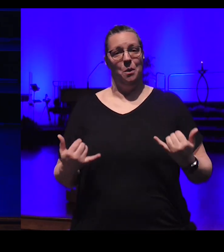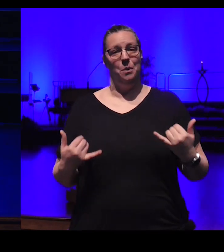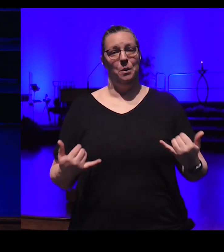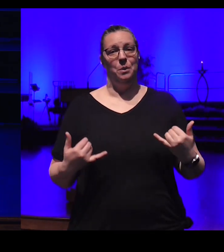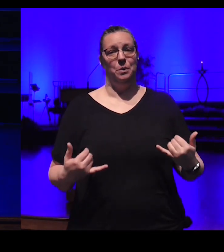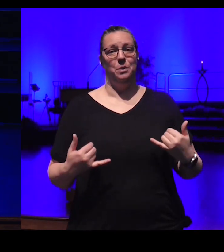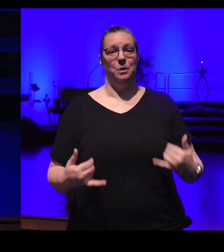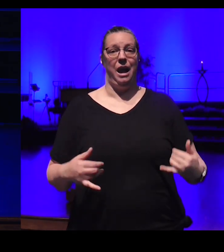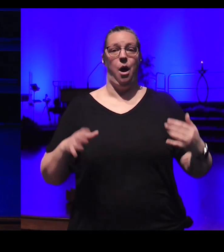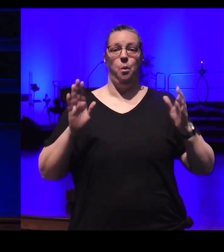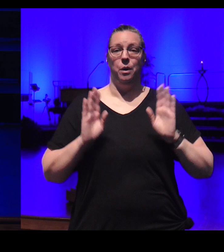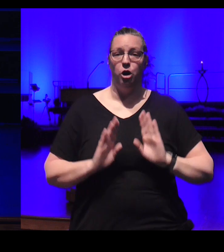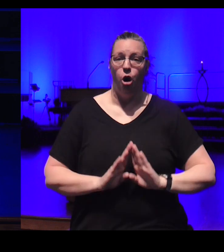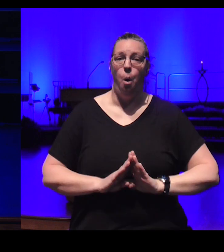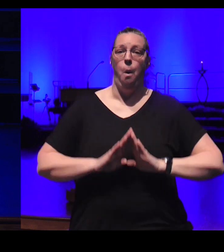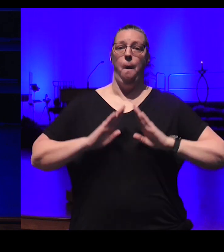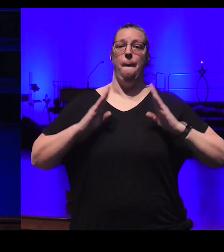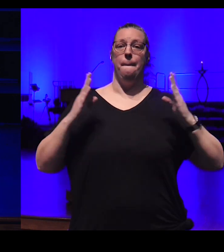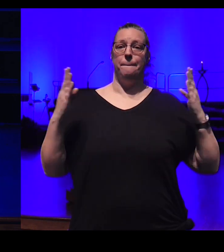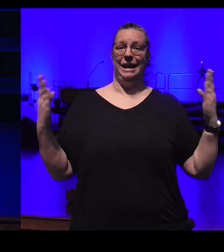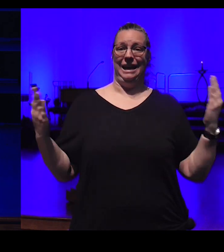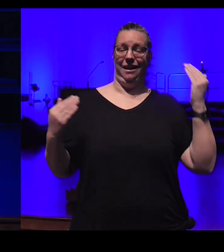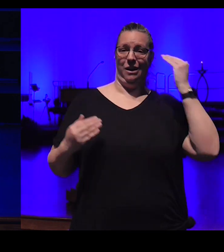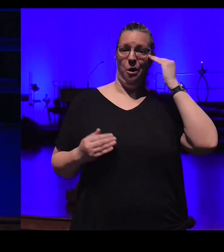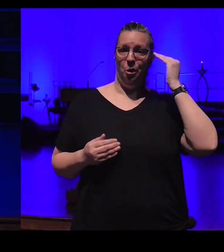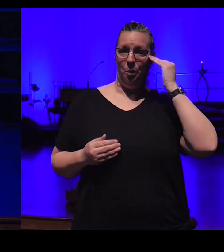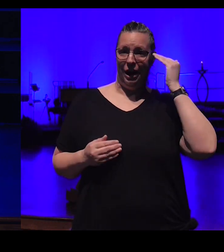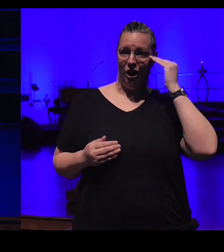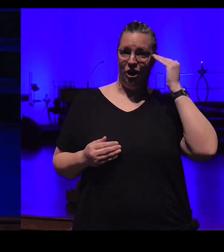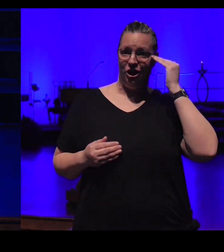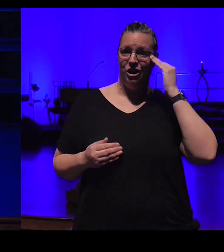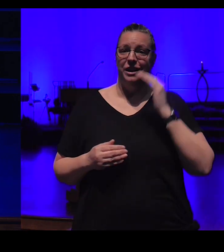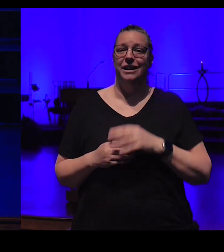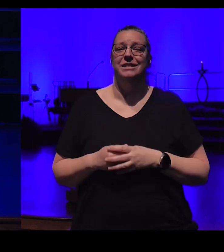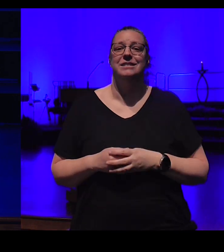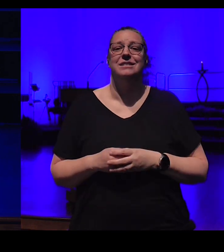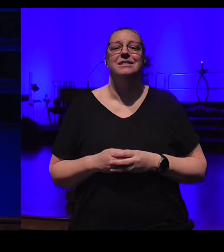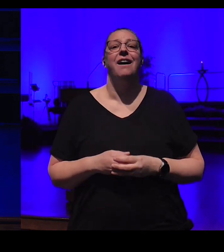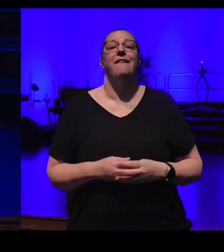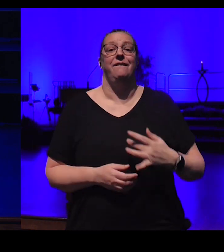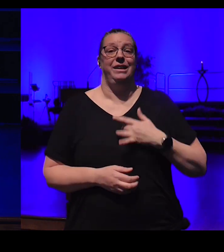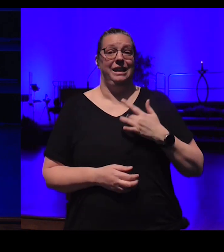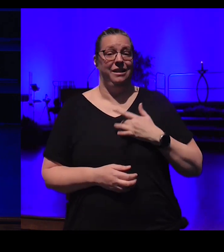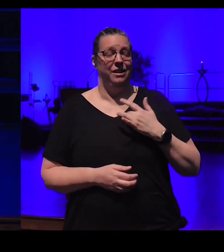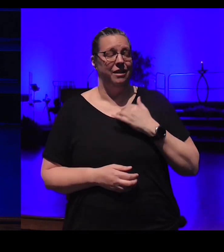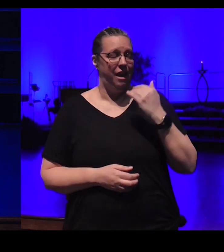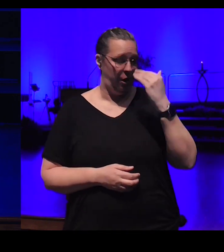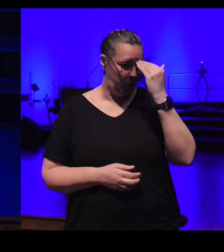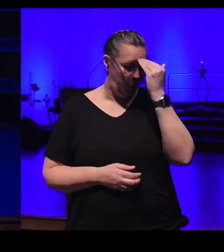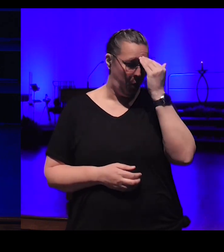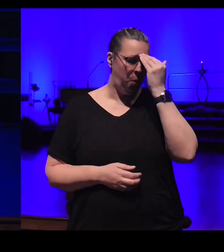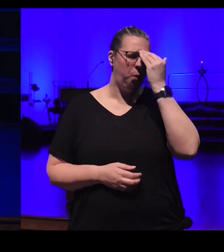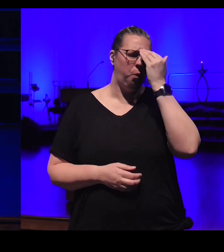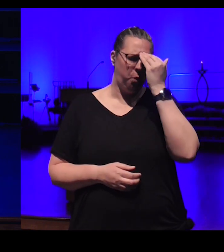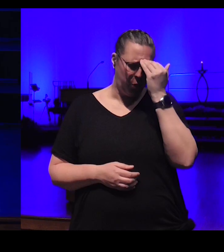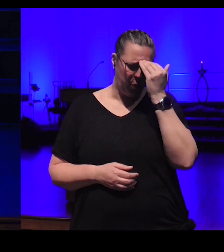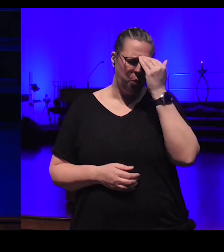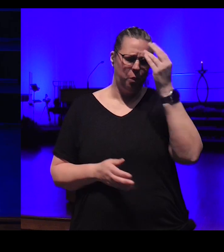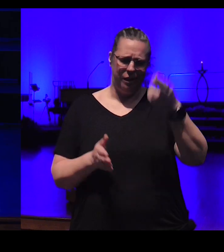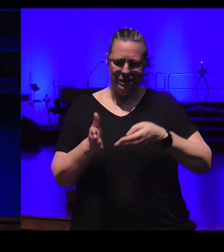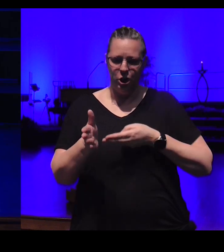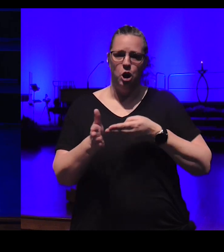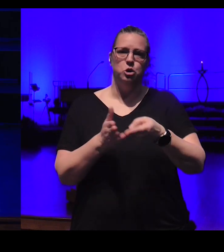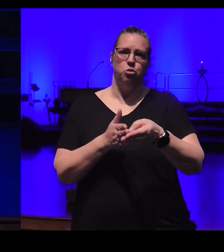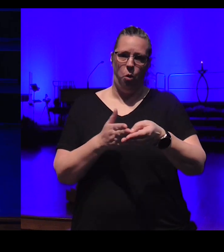the aperture of our awareness to feel and to know that is the truth of who